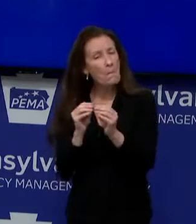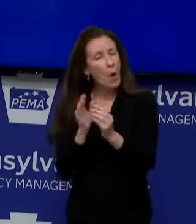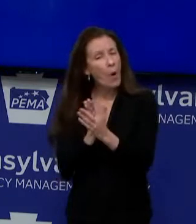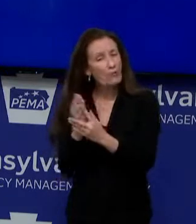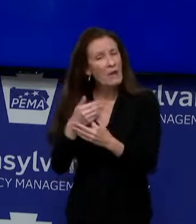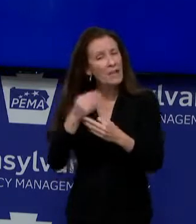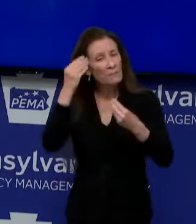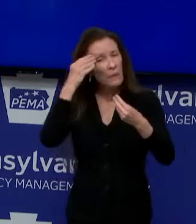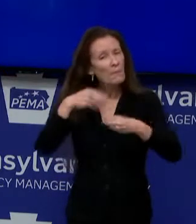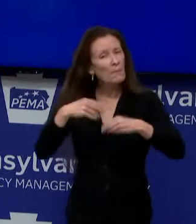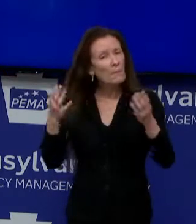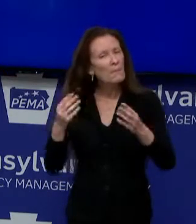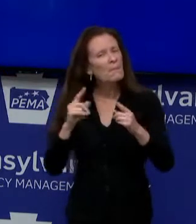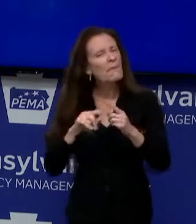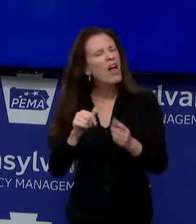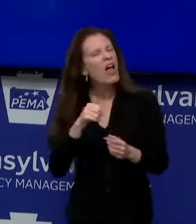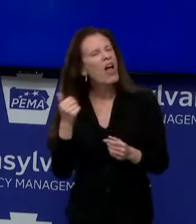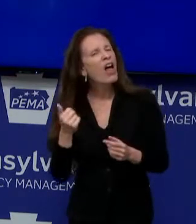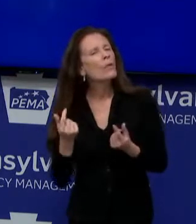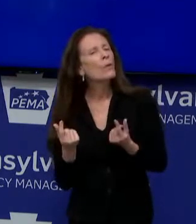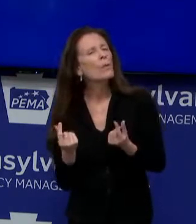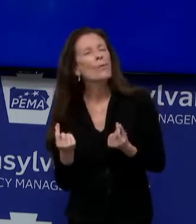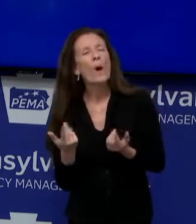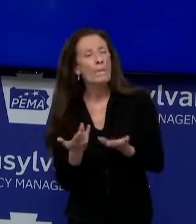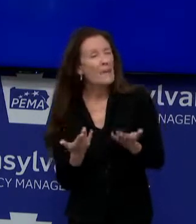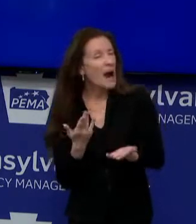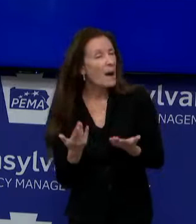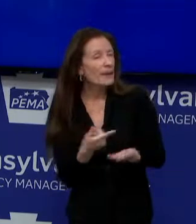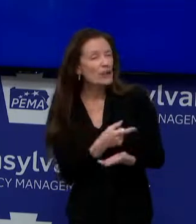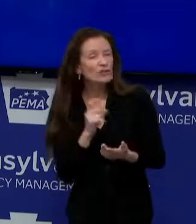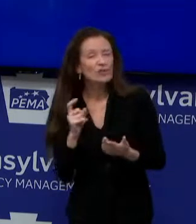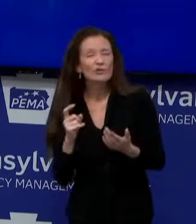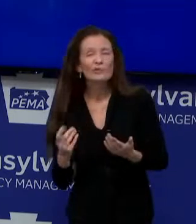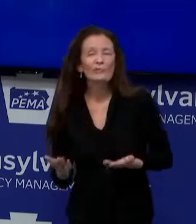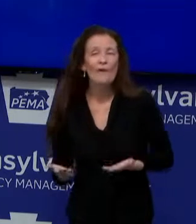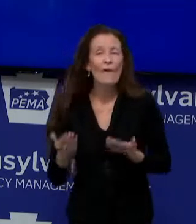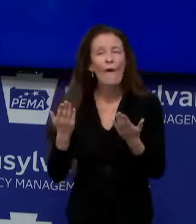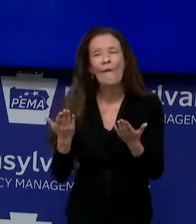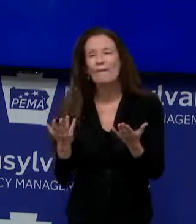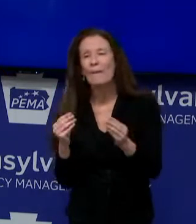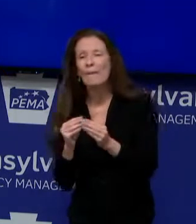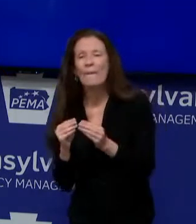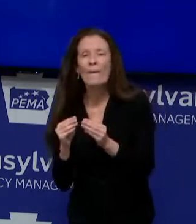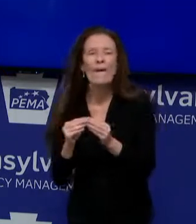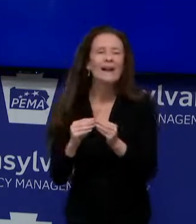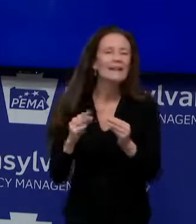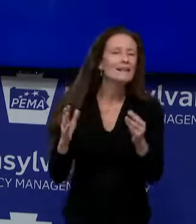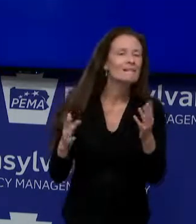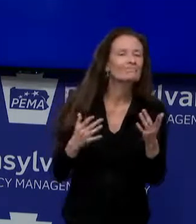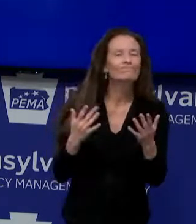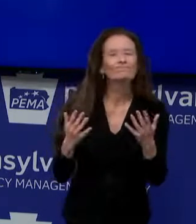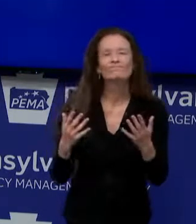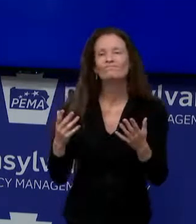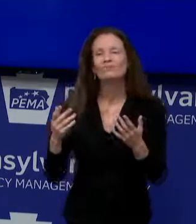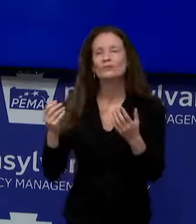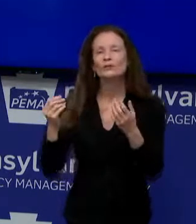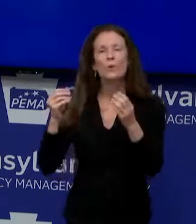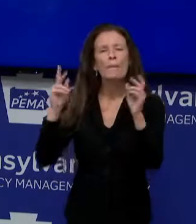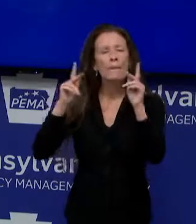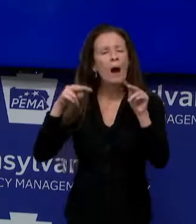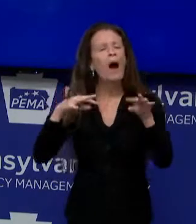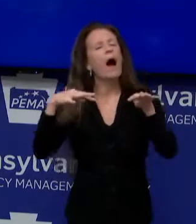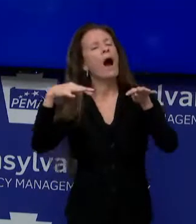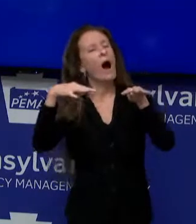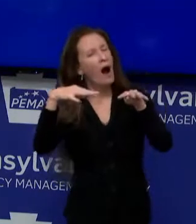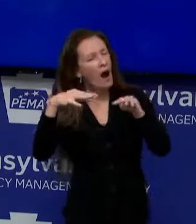offer, I guess, more of a way for people to trust the results? And I say this for the people who reach out to us on a